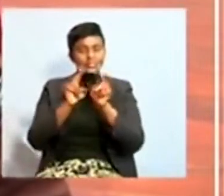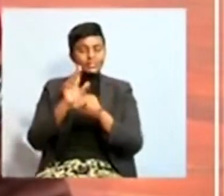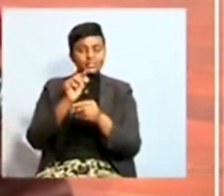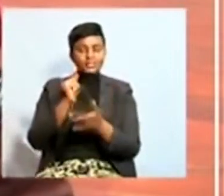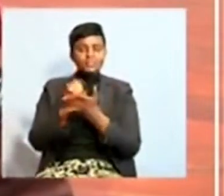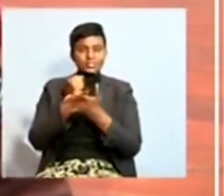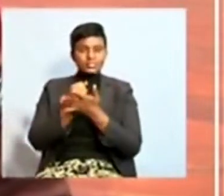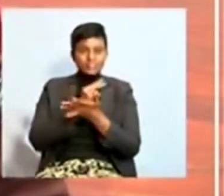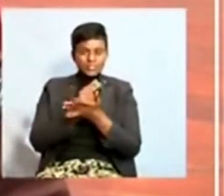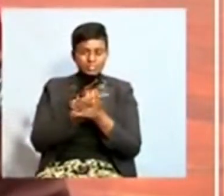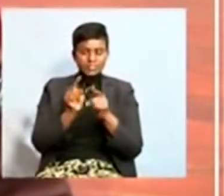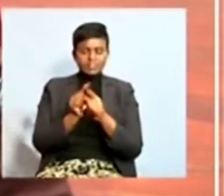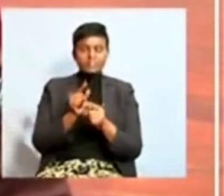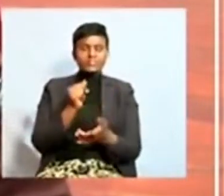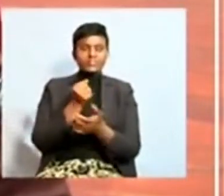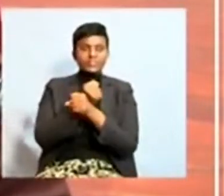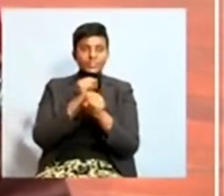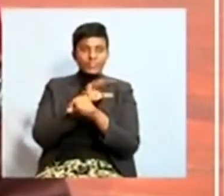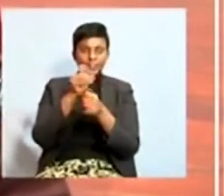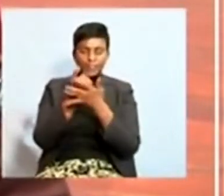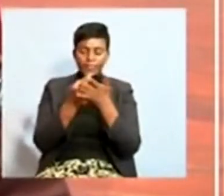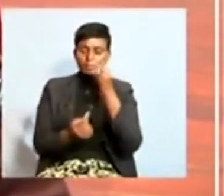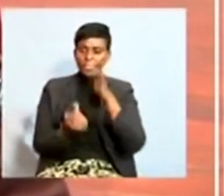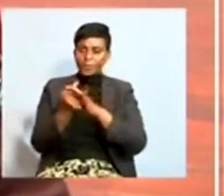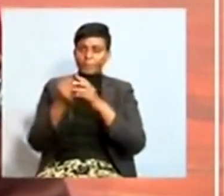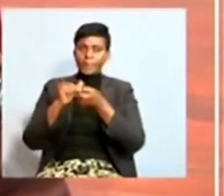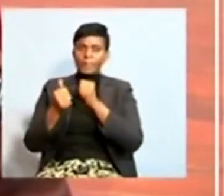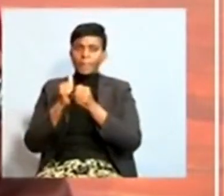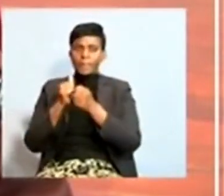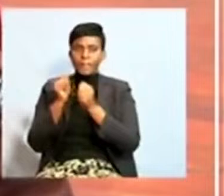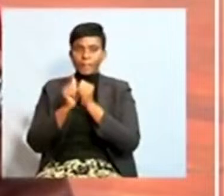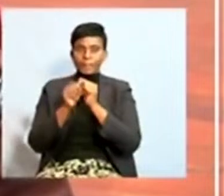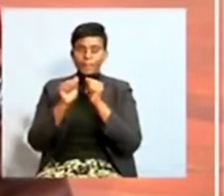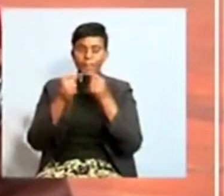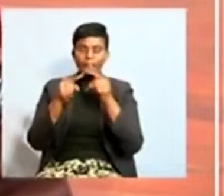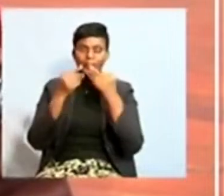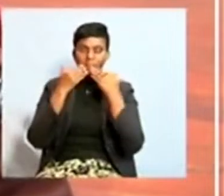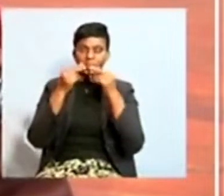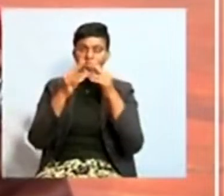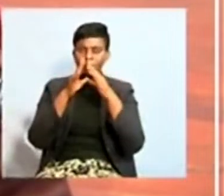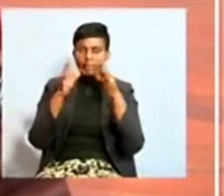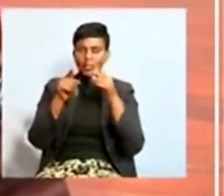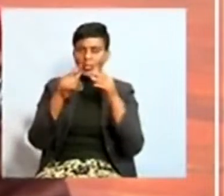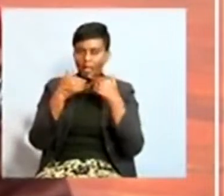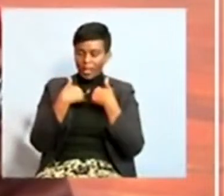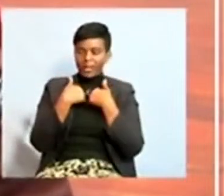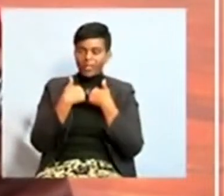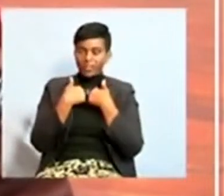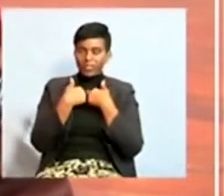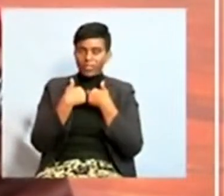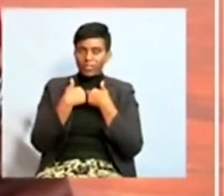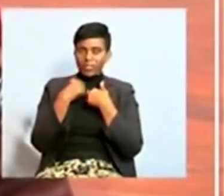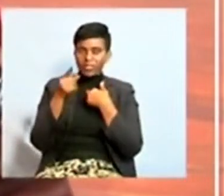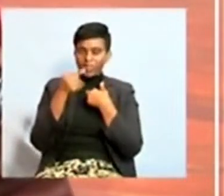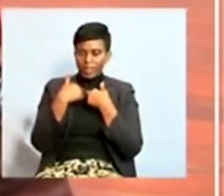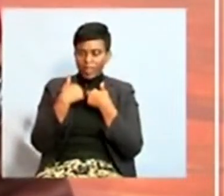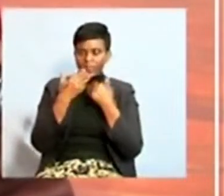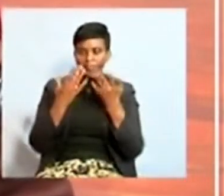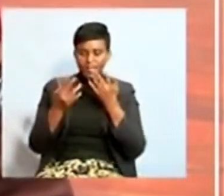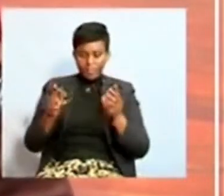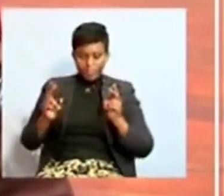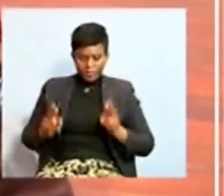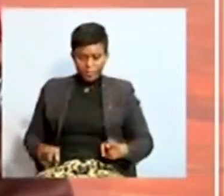us respond to disasters that may arise? Thank you very much. And do you have maybe the human